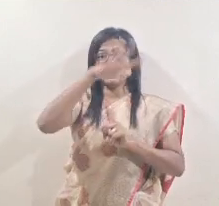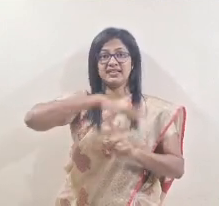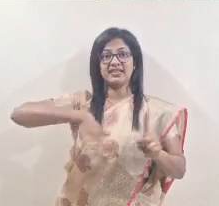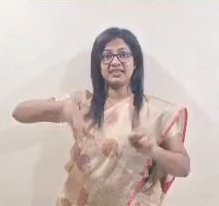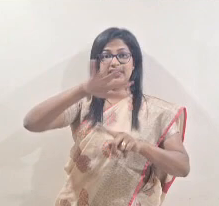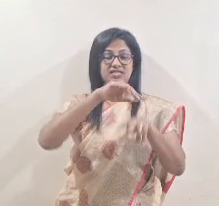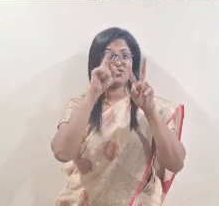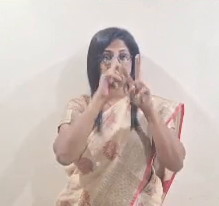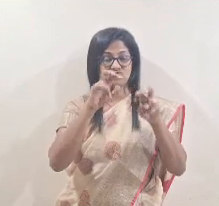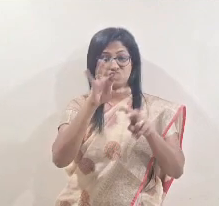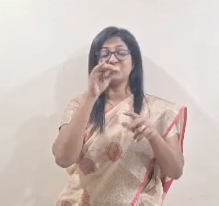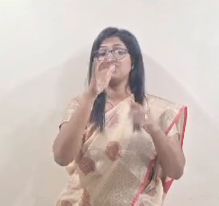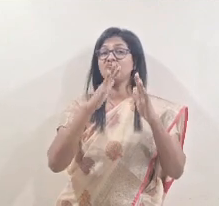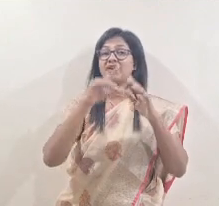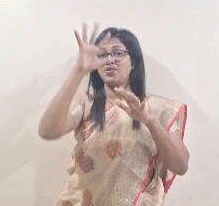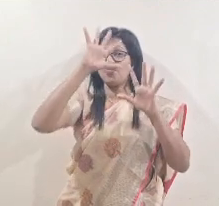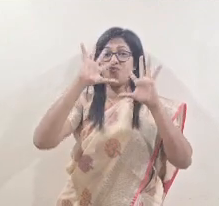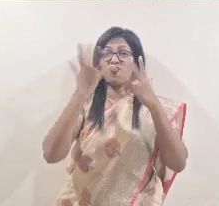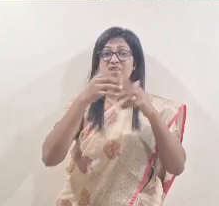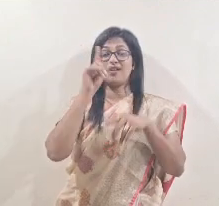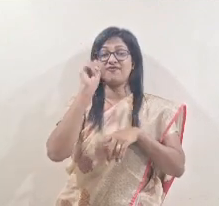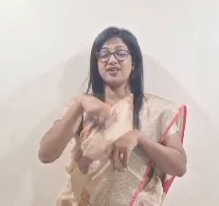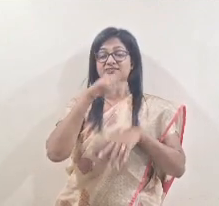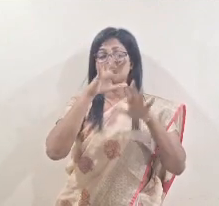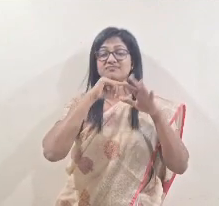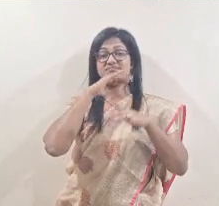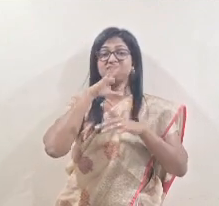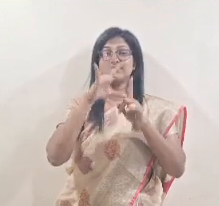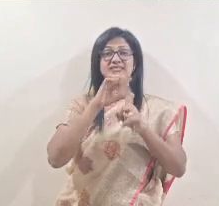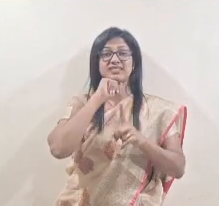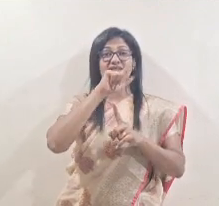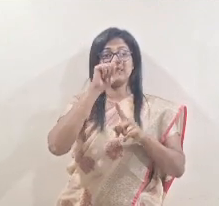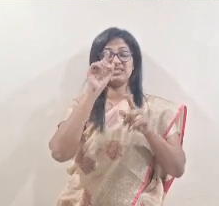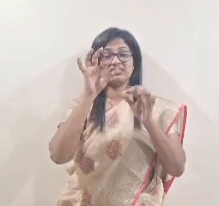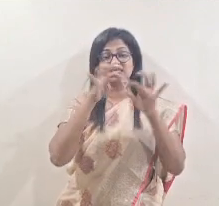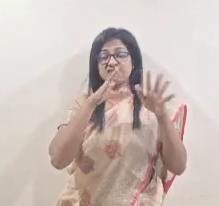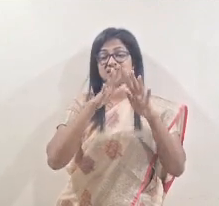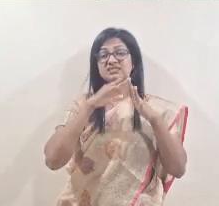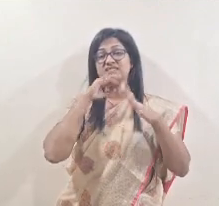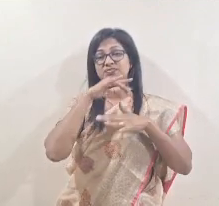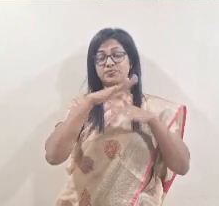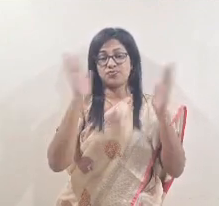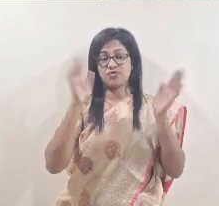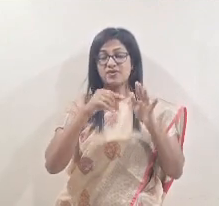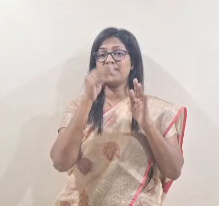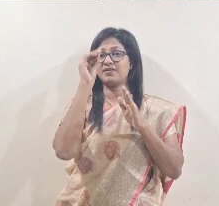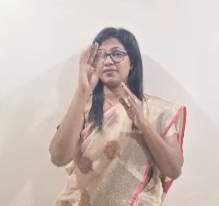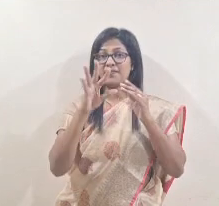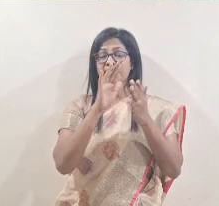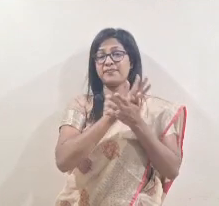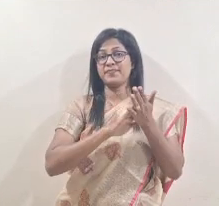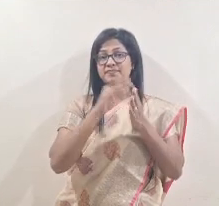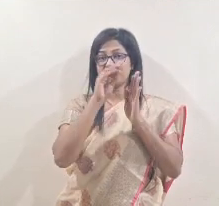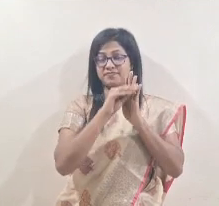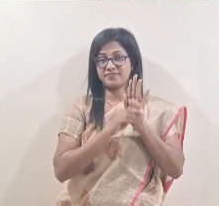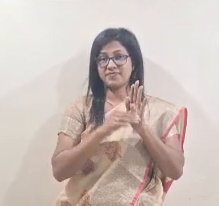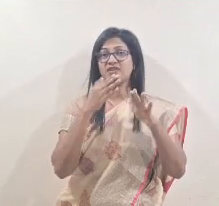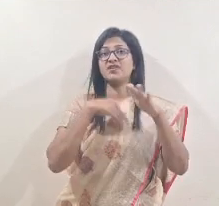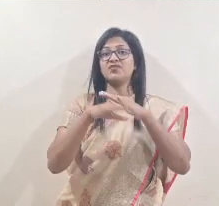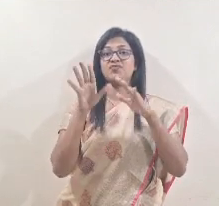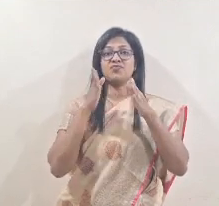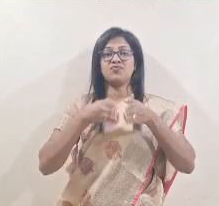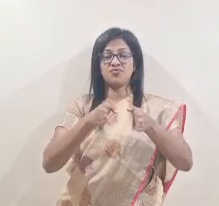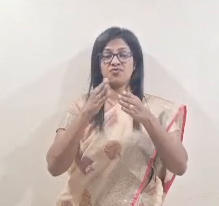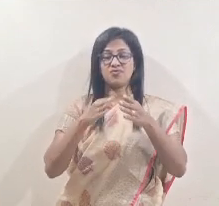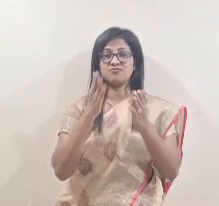because Delhi is one of the most polluted cities in the world, and these are the basic features. So the road network of Delhi is basically divided into four categories: